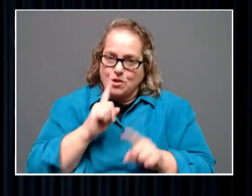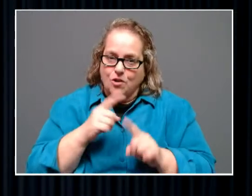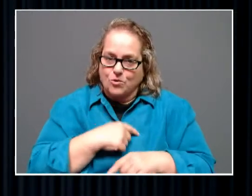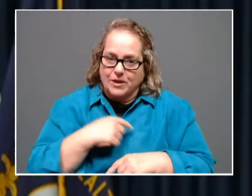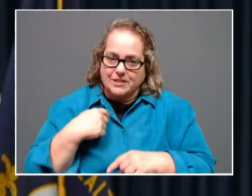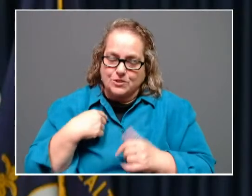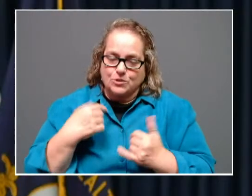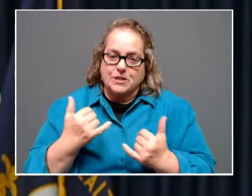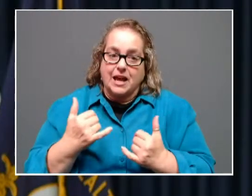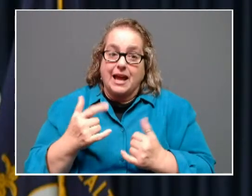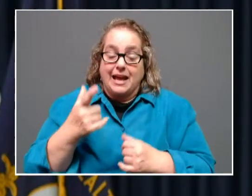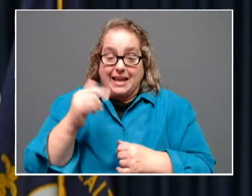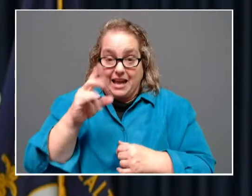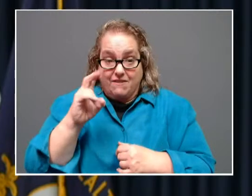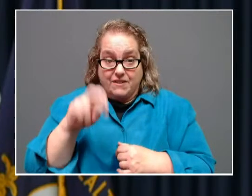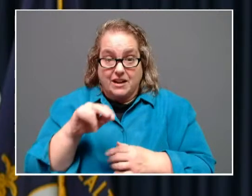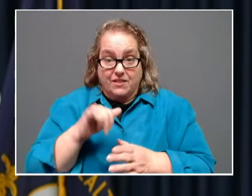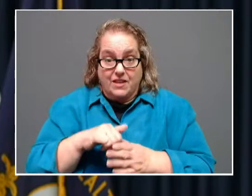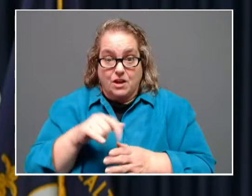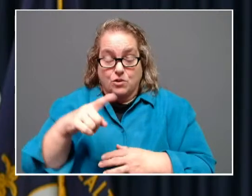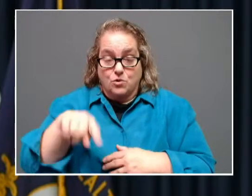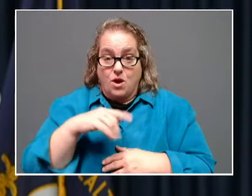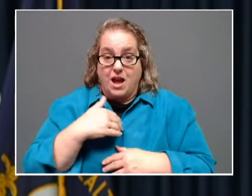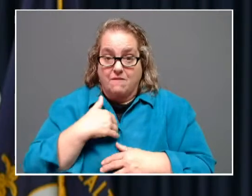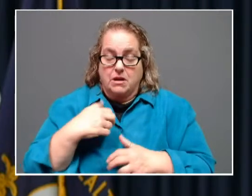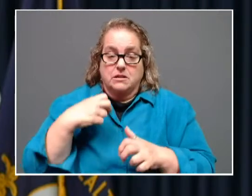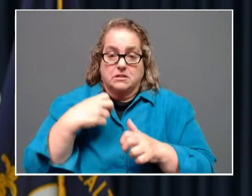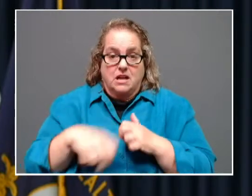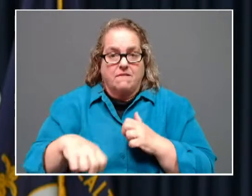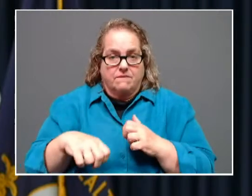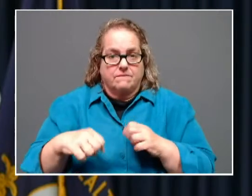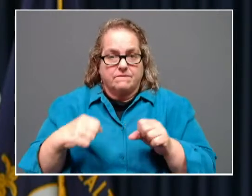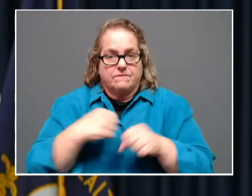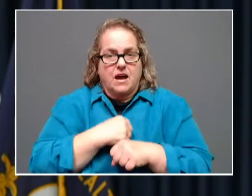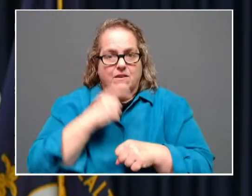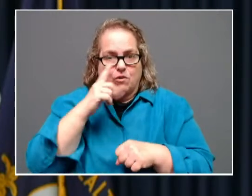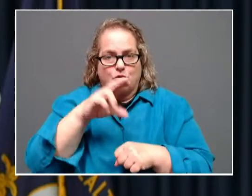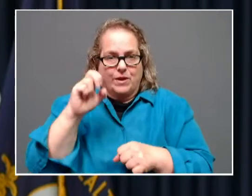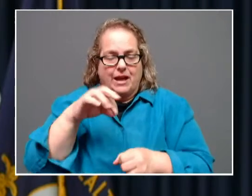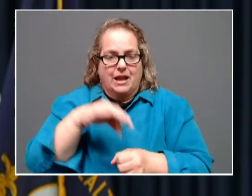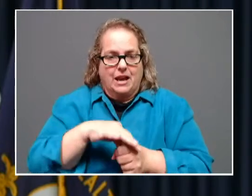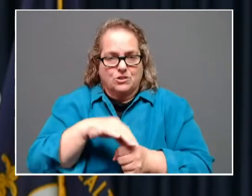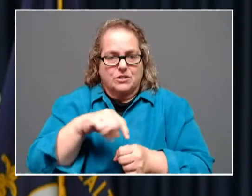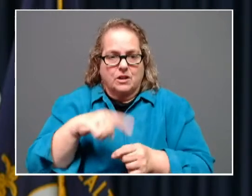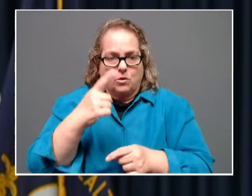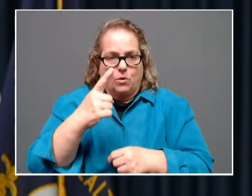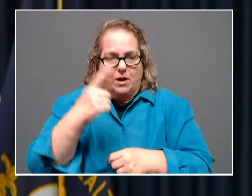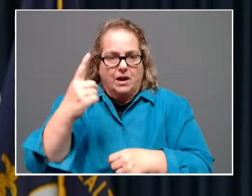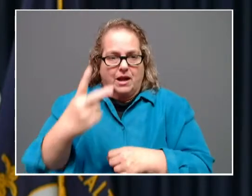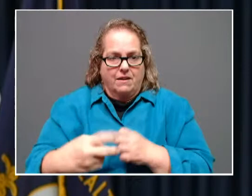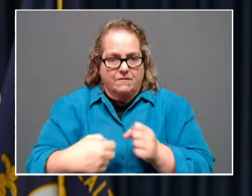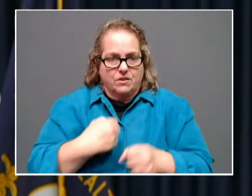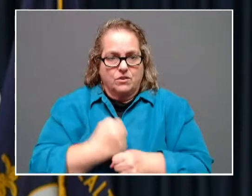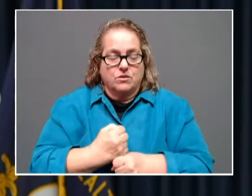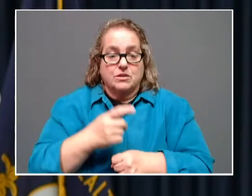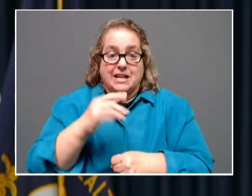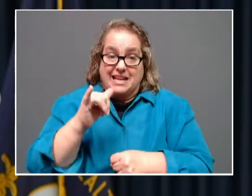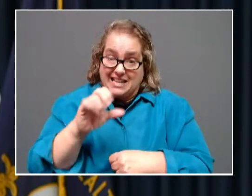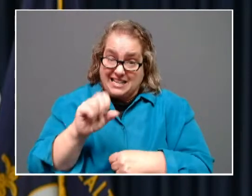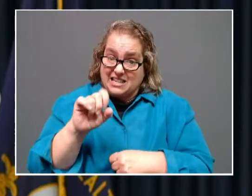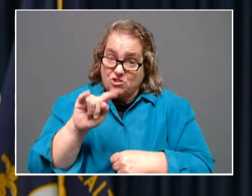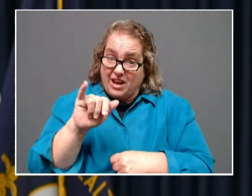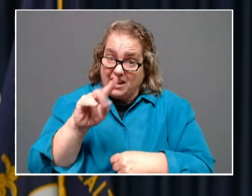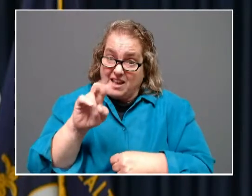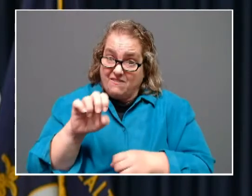Given that you will have a very tough fight for re-election in a year and a half, Is executive action the right way to go with this? You've